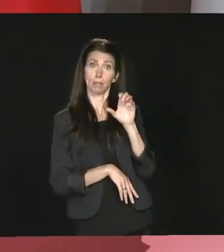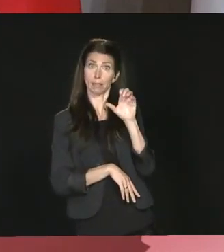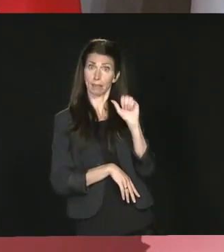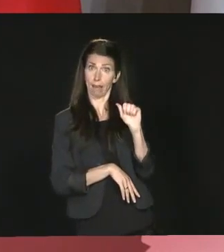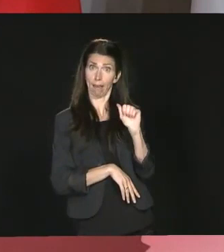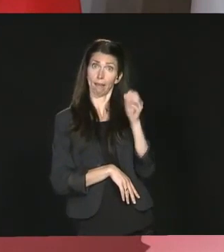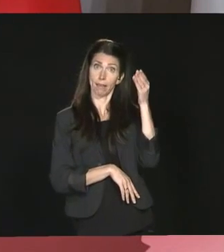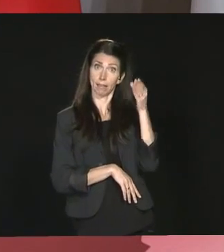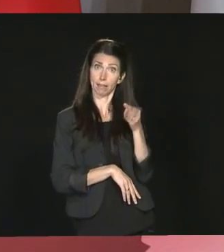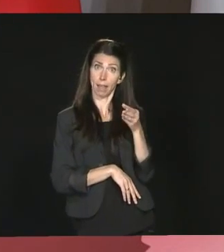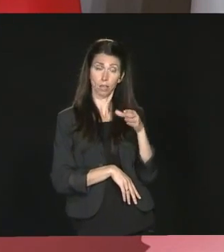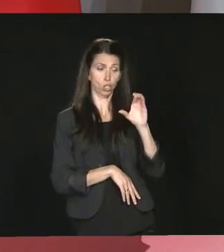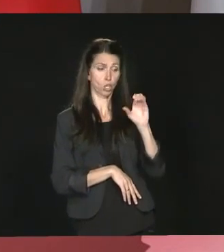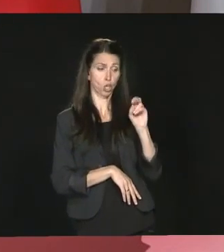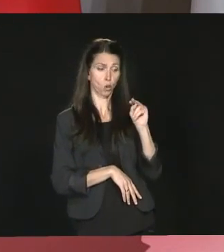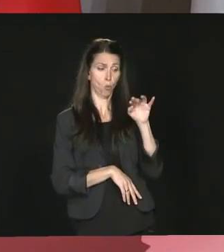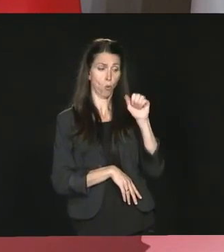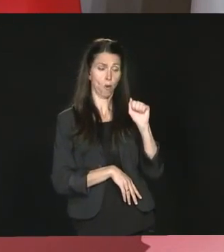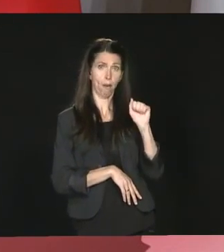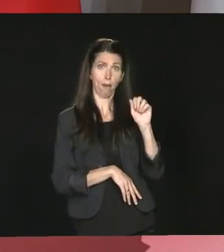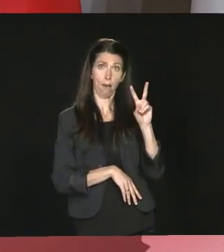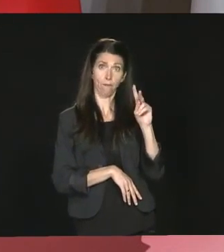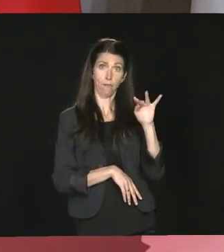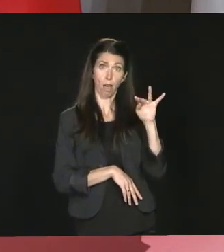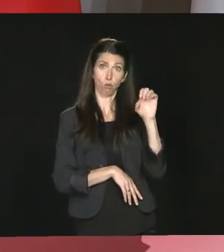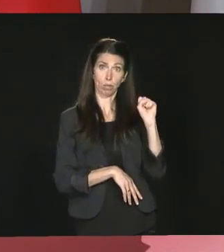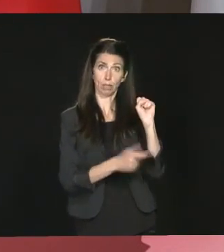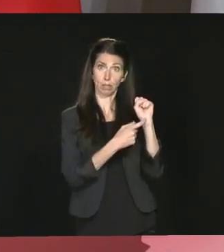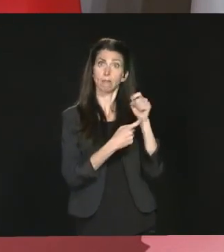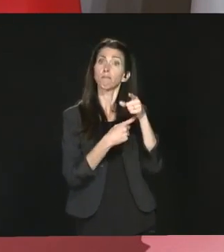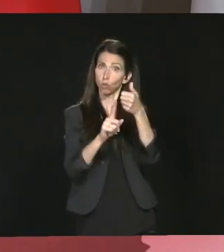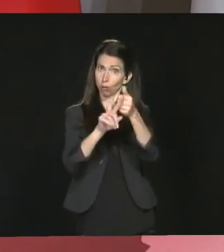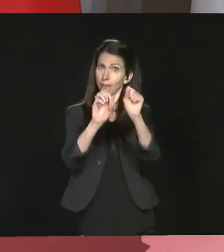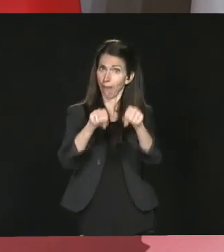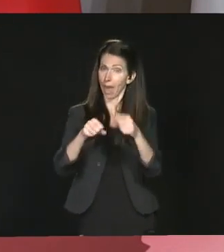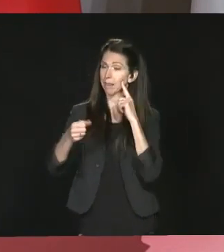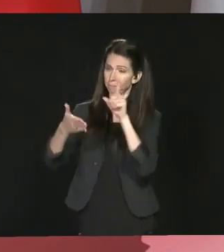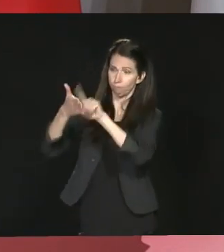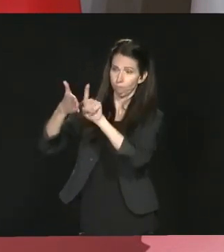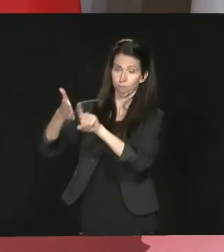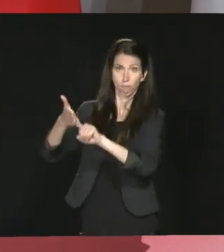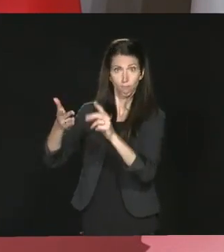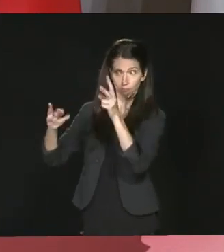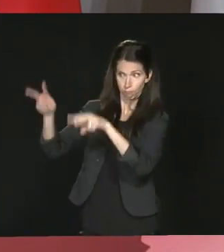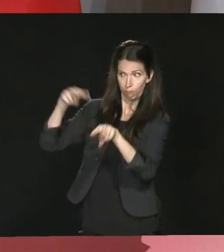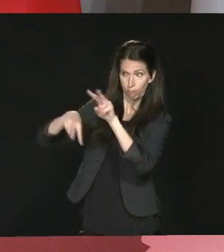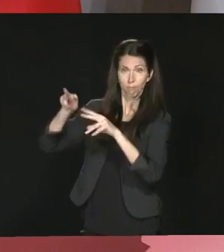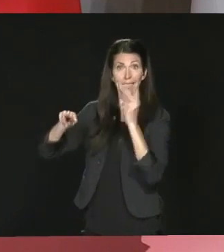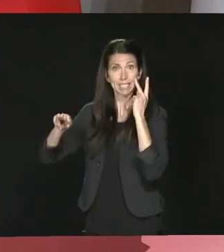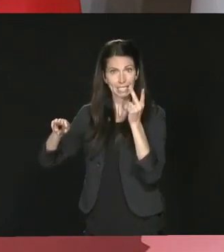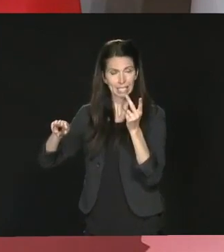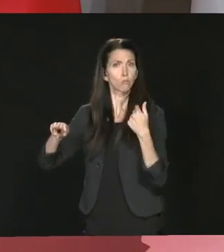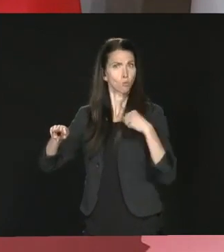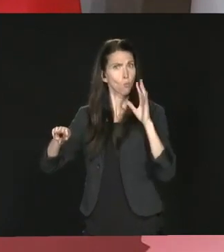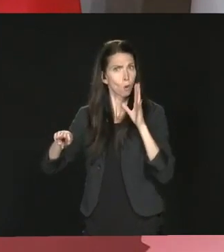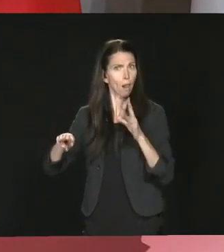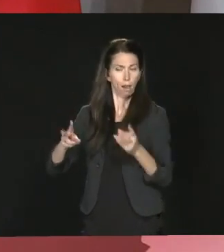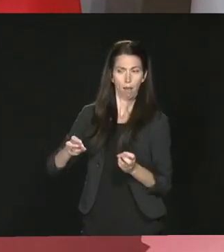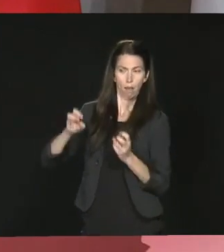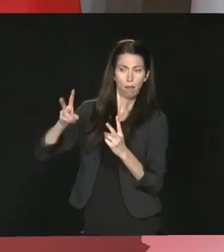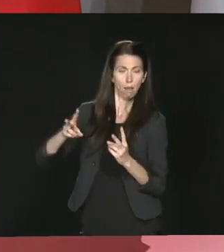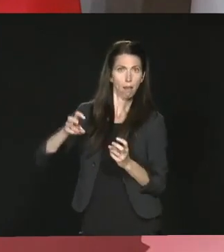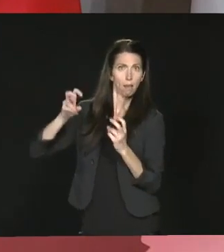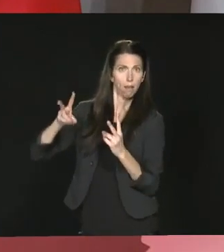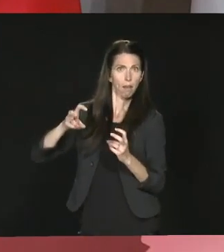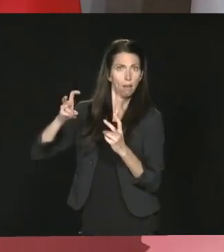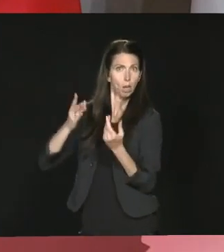canada.ca/coronavirus. Over time, we will continue to expand and enhance the Supply Hub with new content. I would like to thank